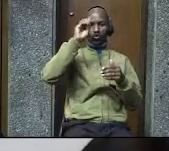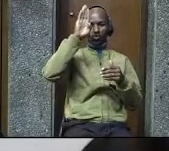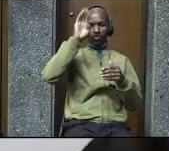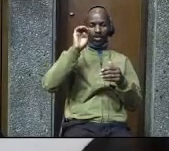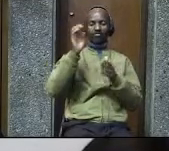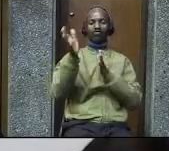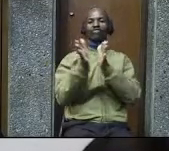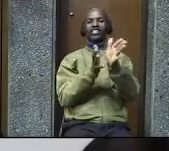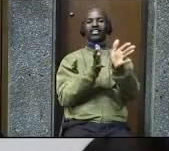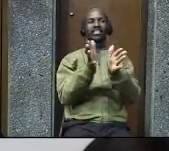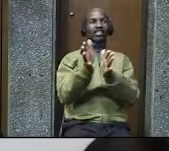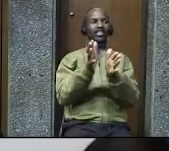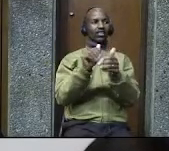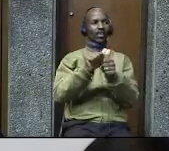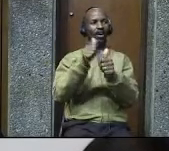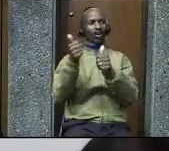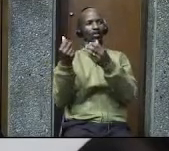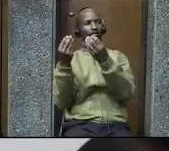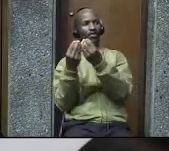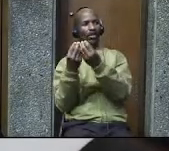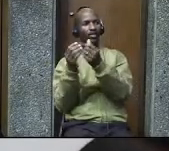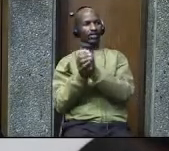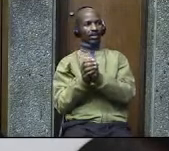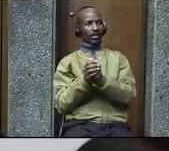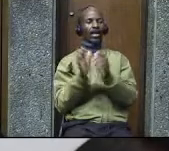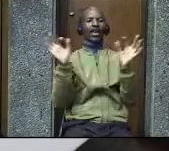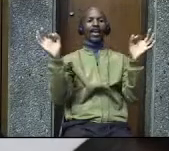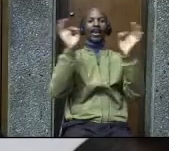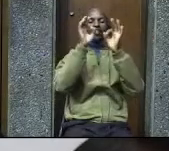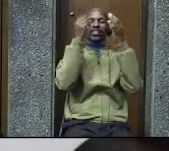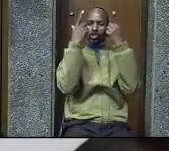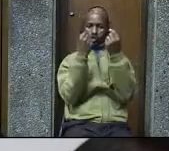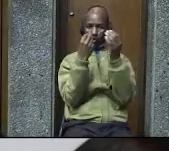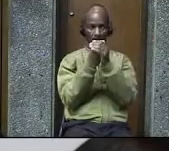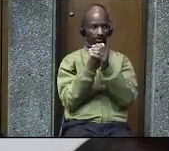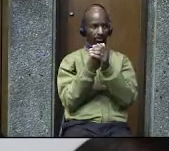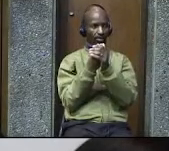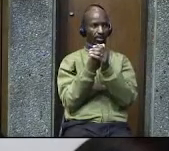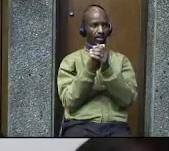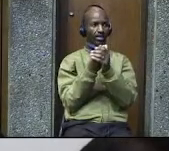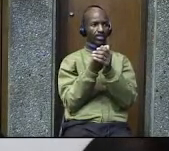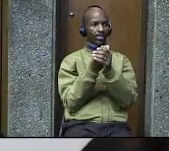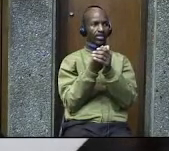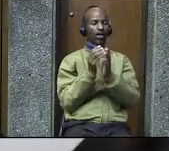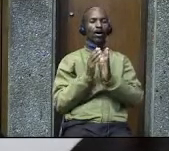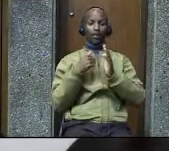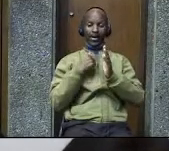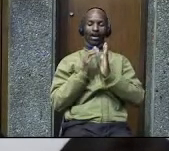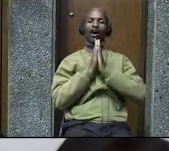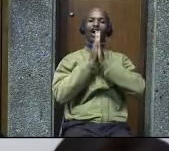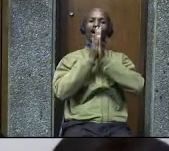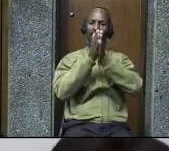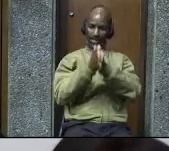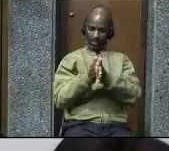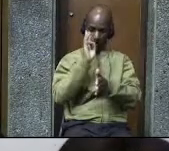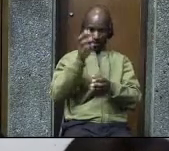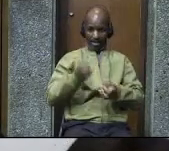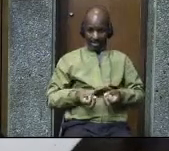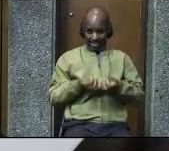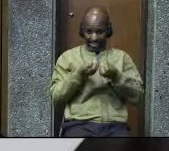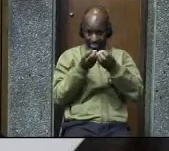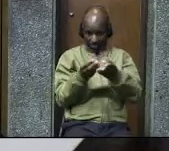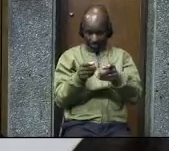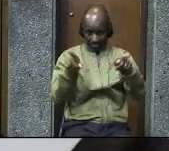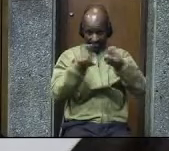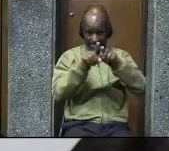facilitate the following part. I have nothing to do with it. It's her discretion, and I ask that you give her the same